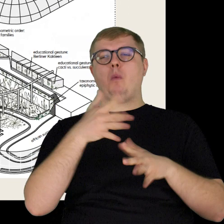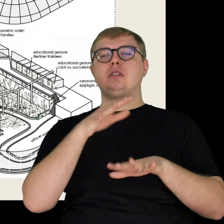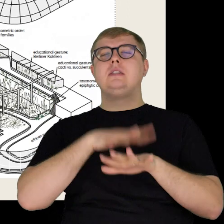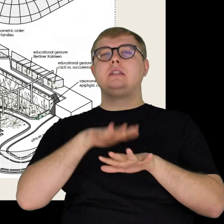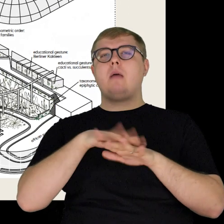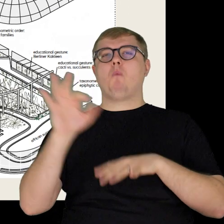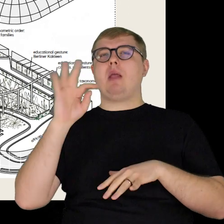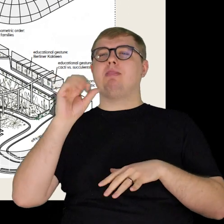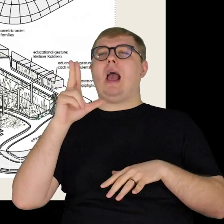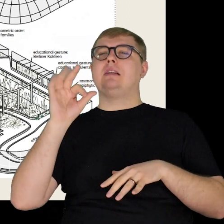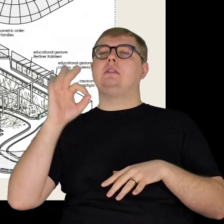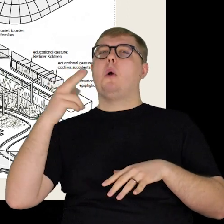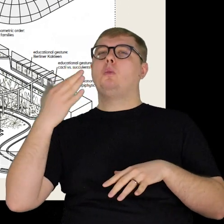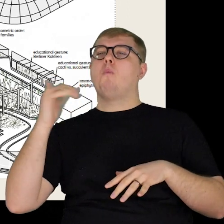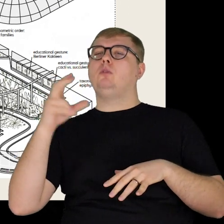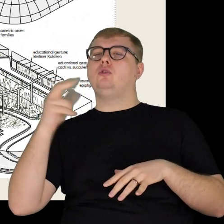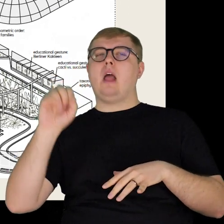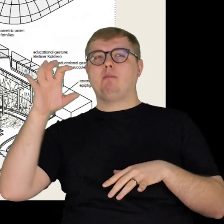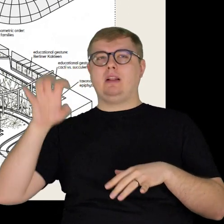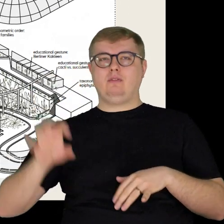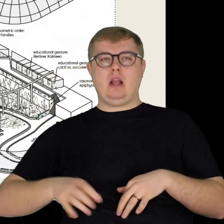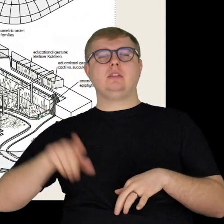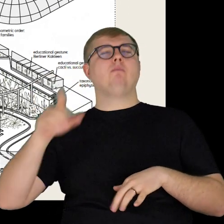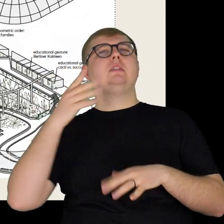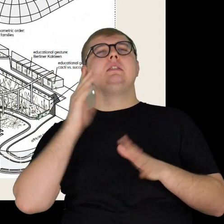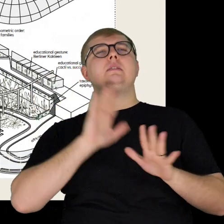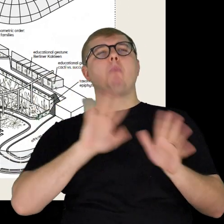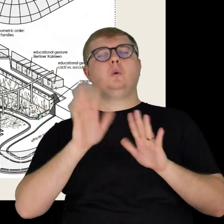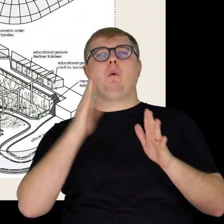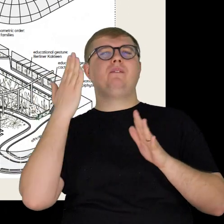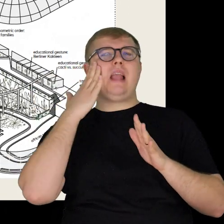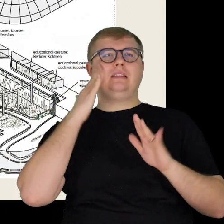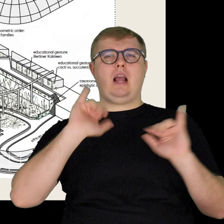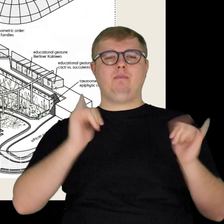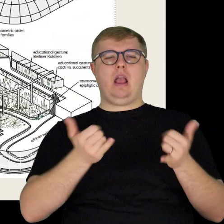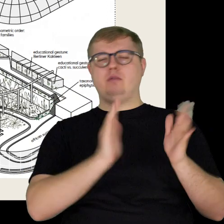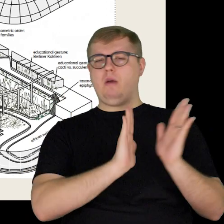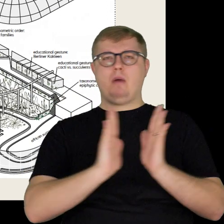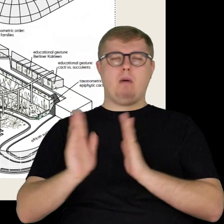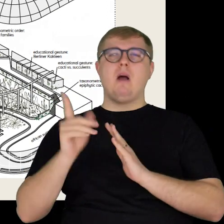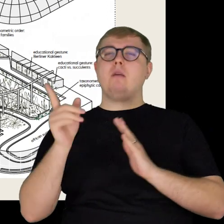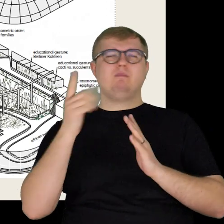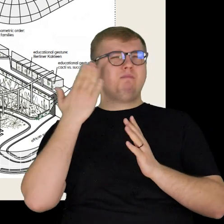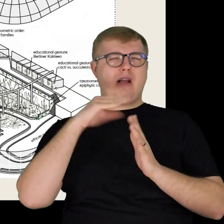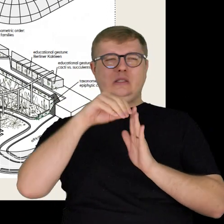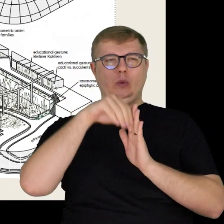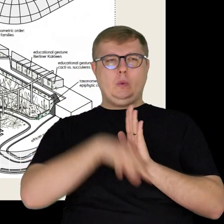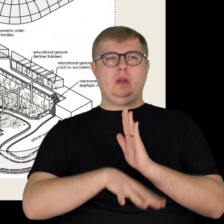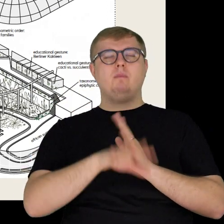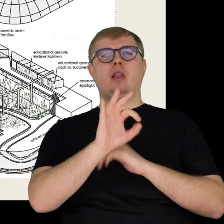way of organizing knowledge, which is very much rooted in the kind of Western European kind of epistemology.